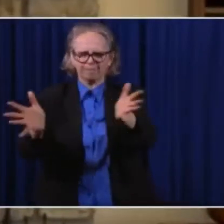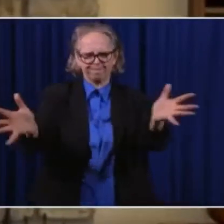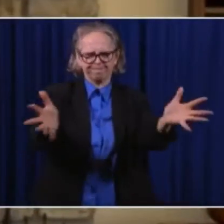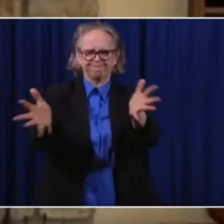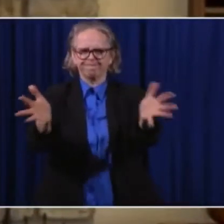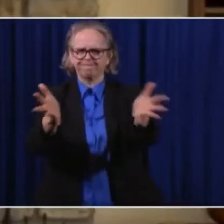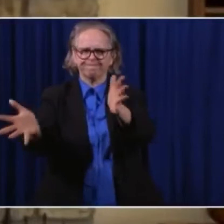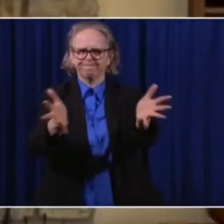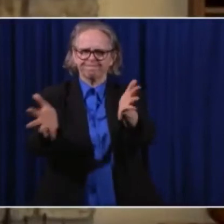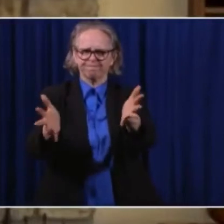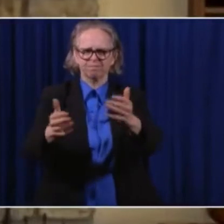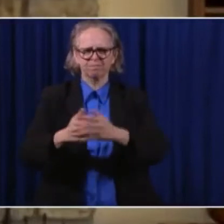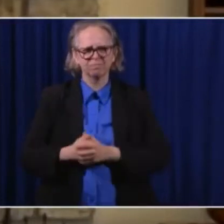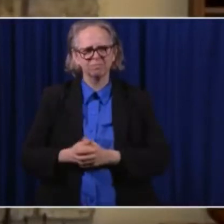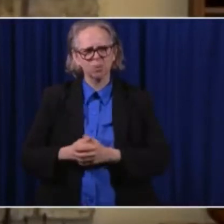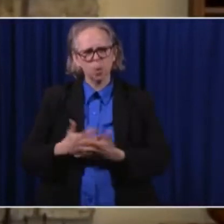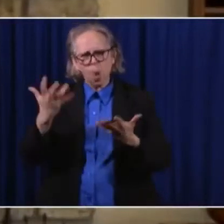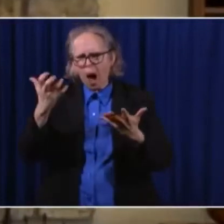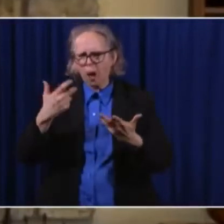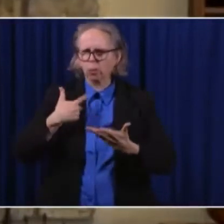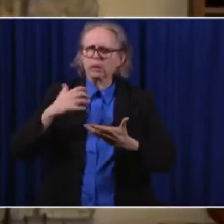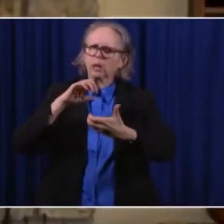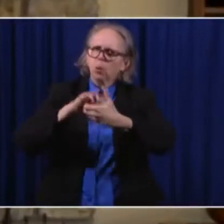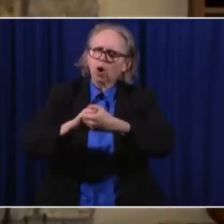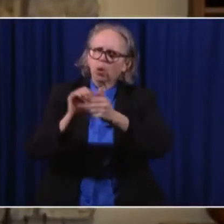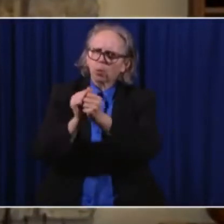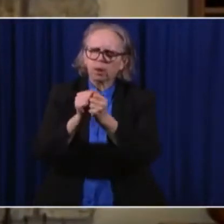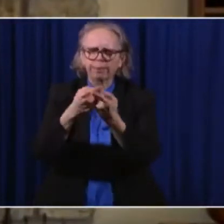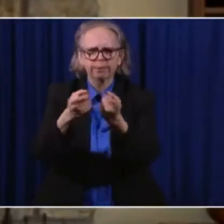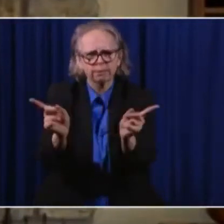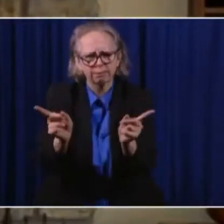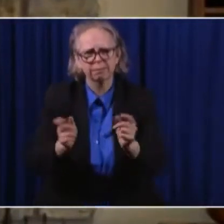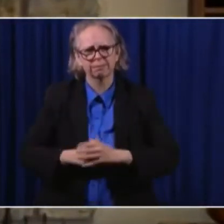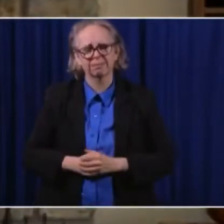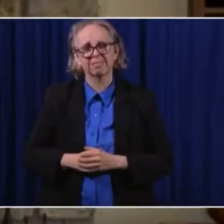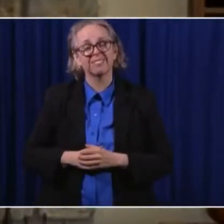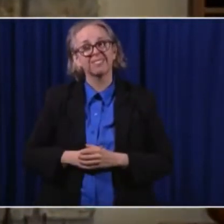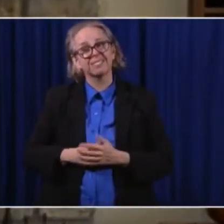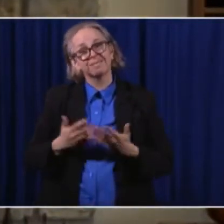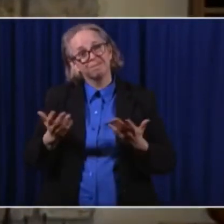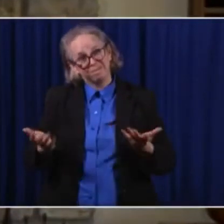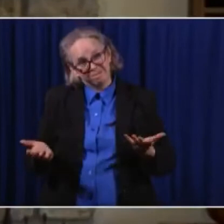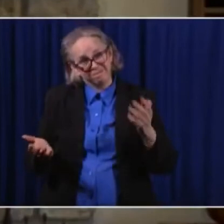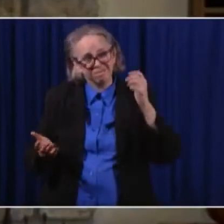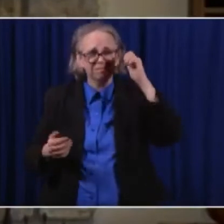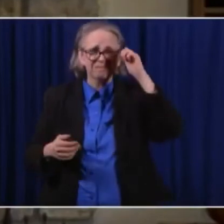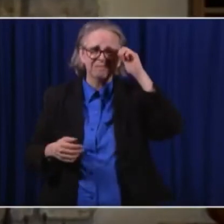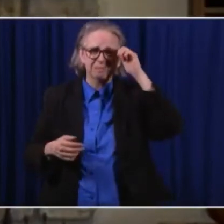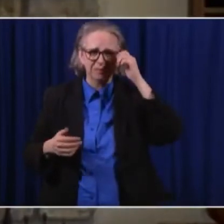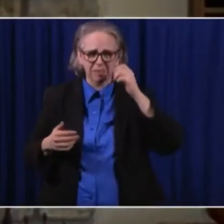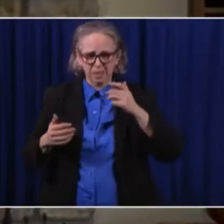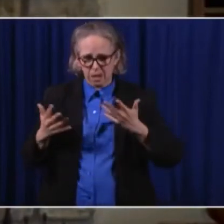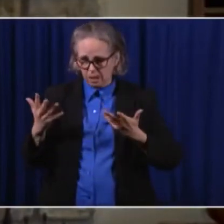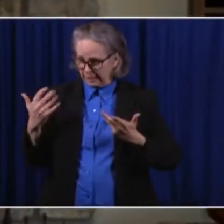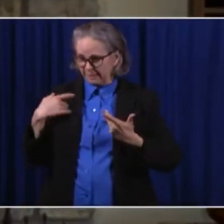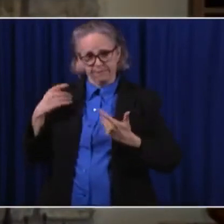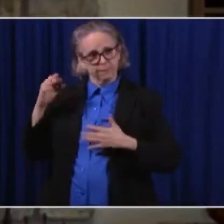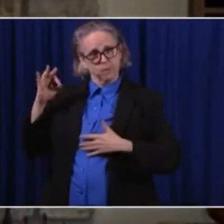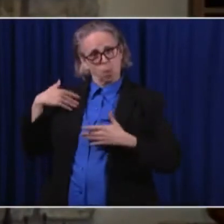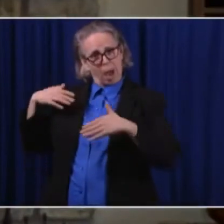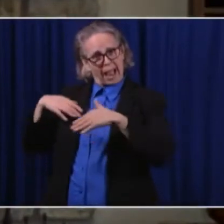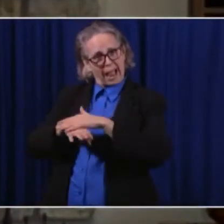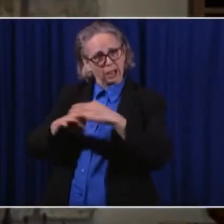we intend to work with people, but people have a right when they go into a retail establishment to feel that most of the people in there are going to have a